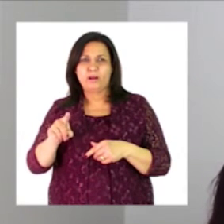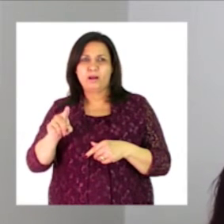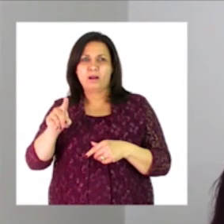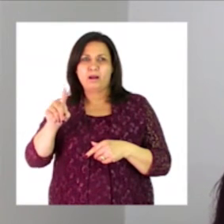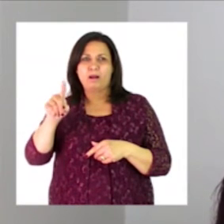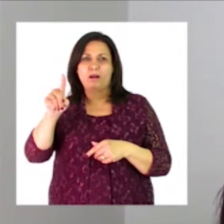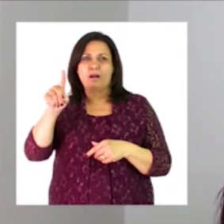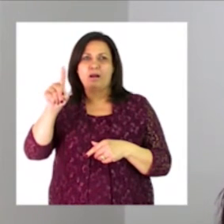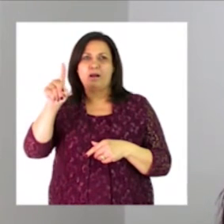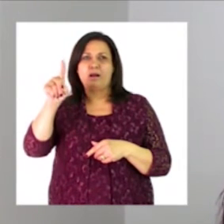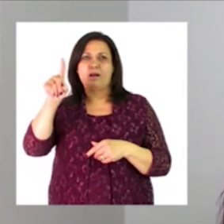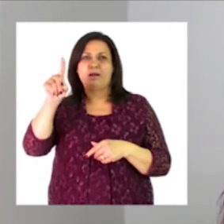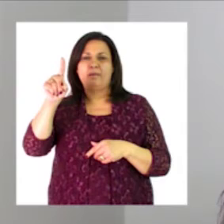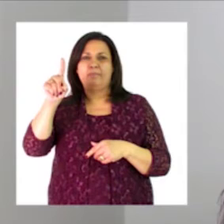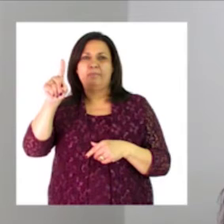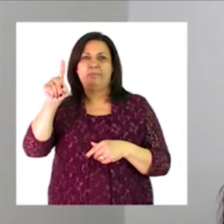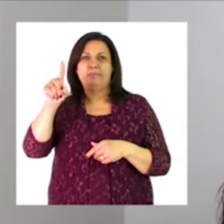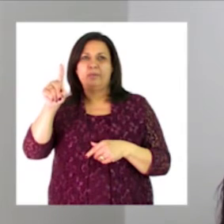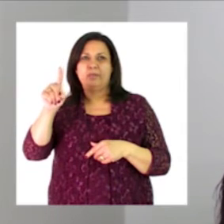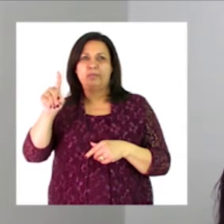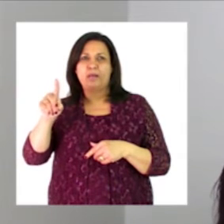dots all the way. We go up